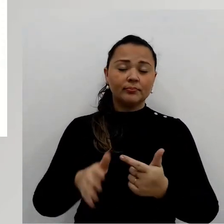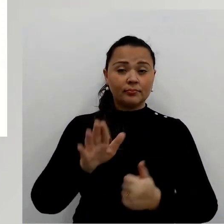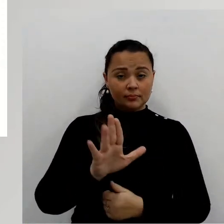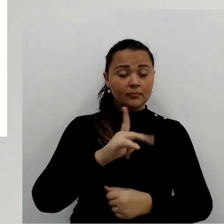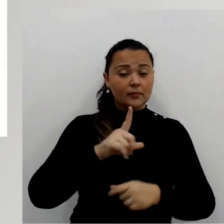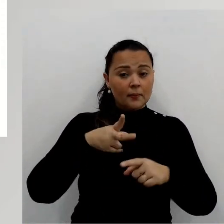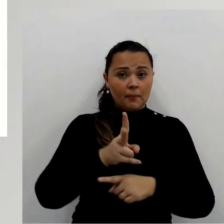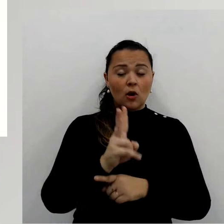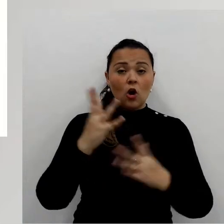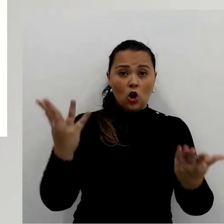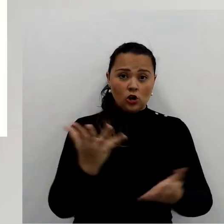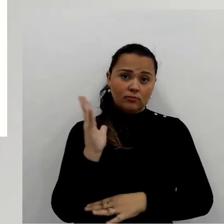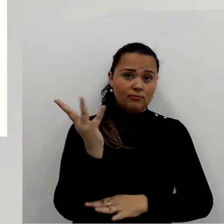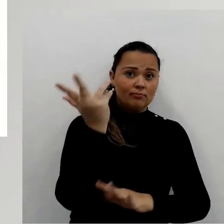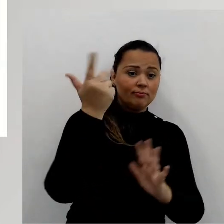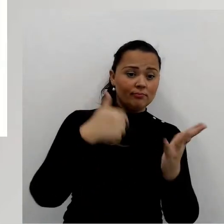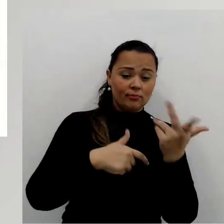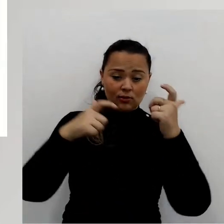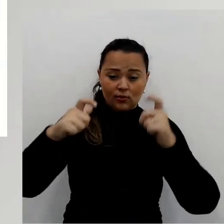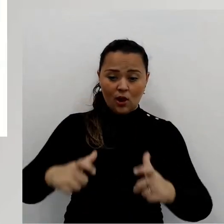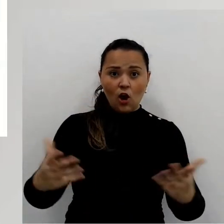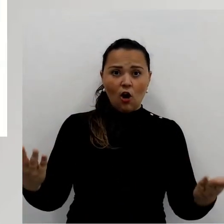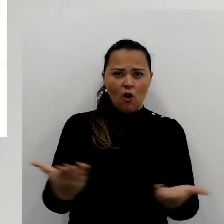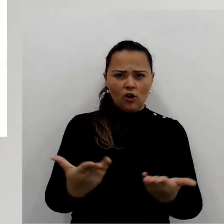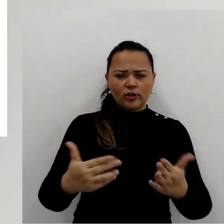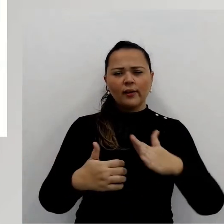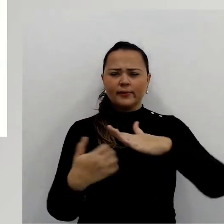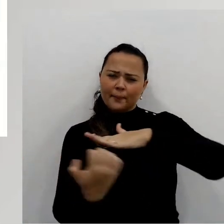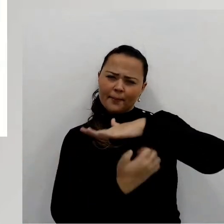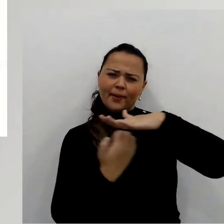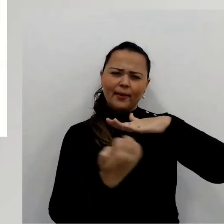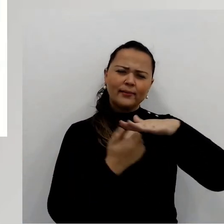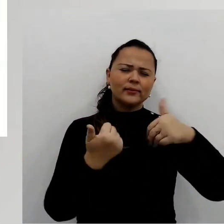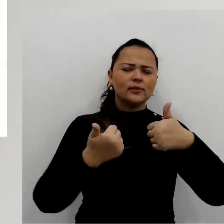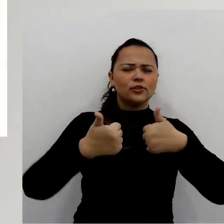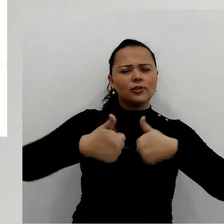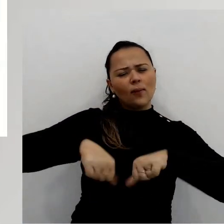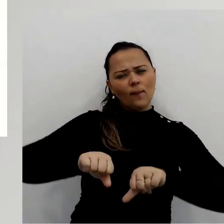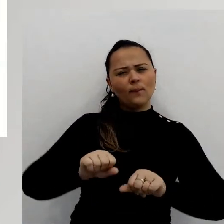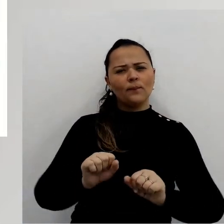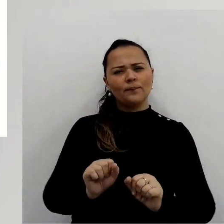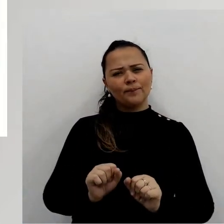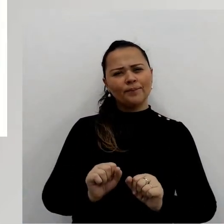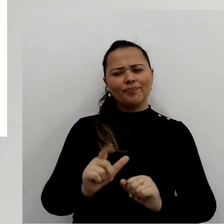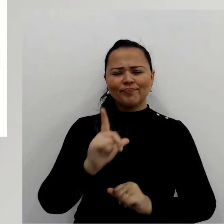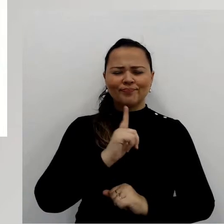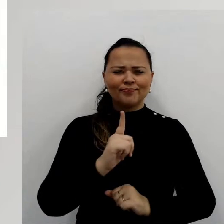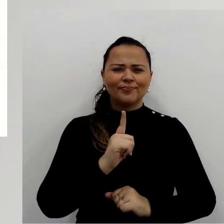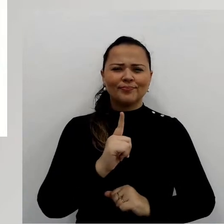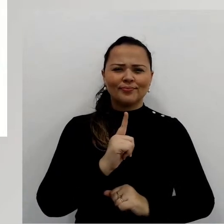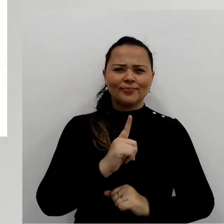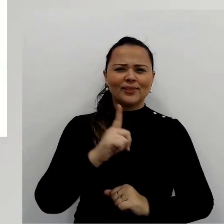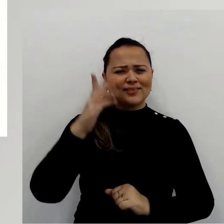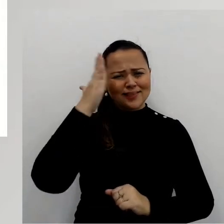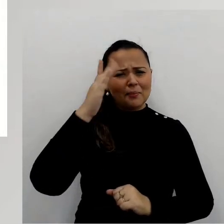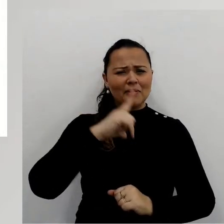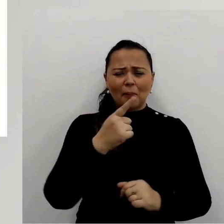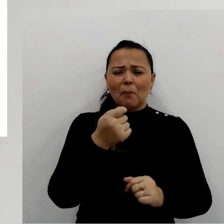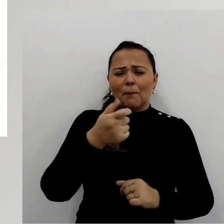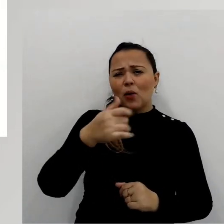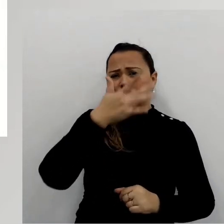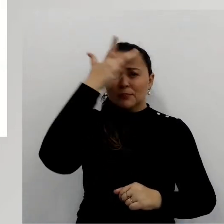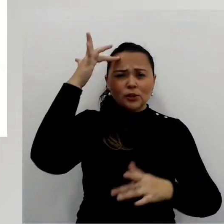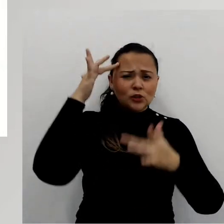what we call leaner, right? So there's less people to do the work, so they need to do it and move on.